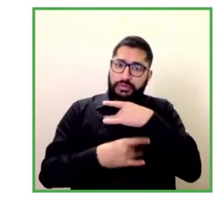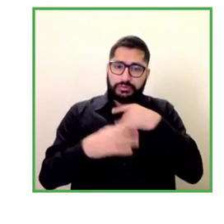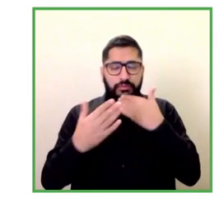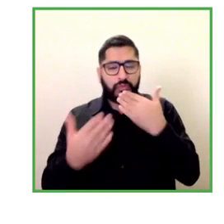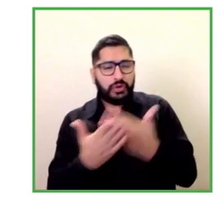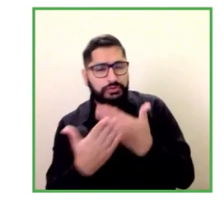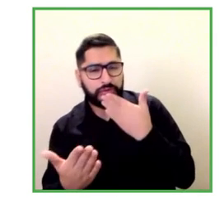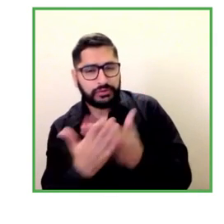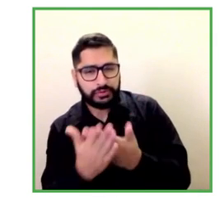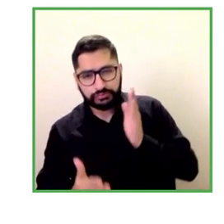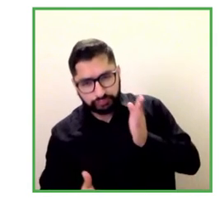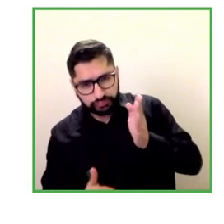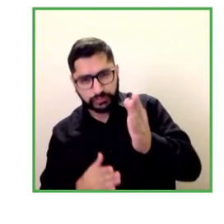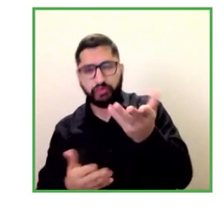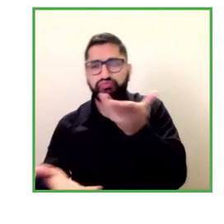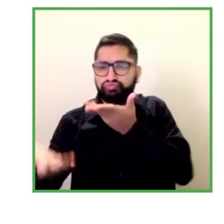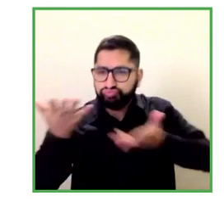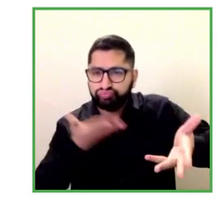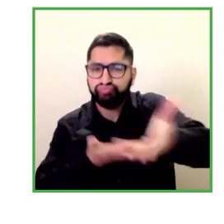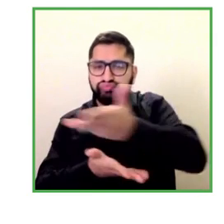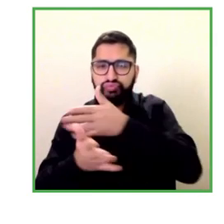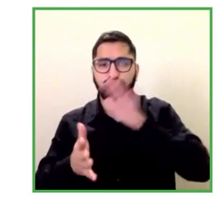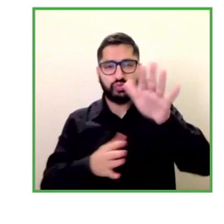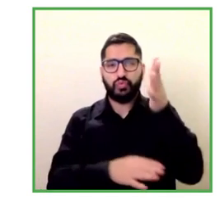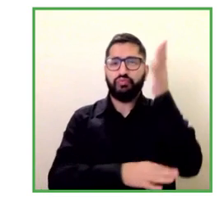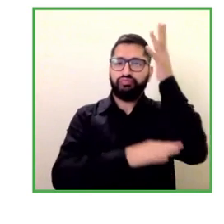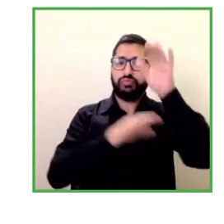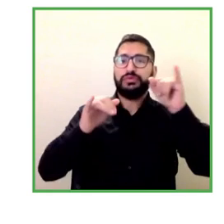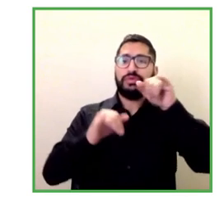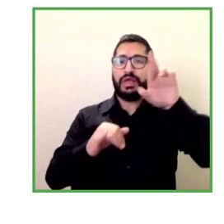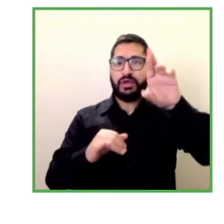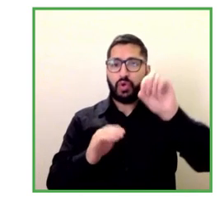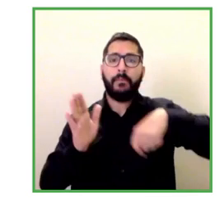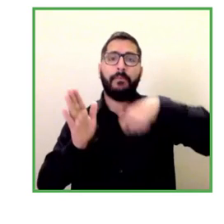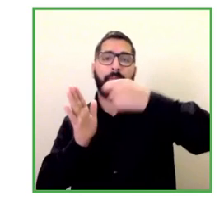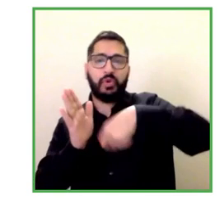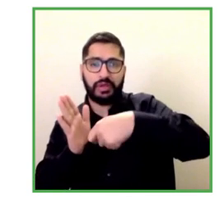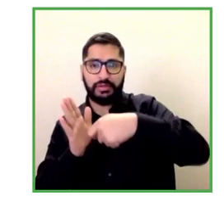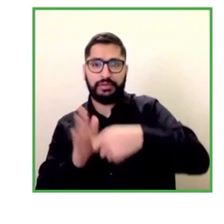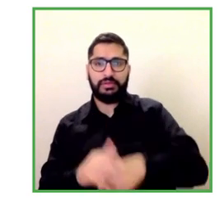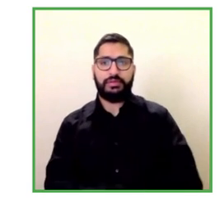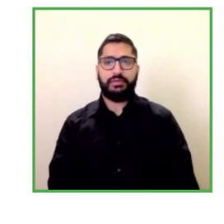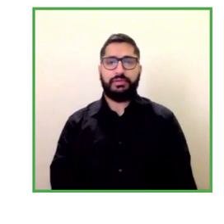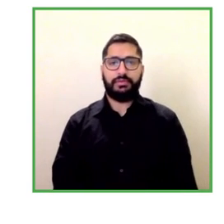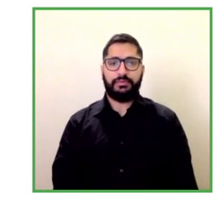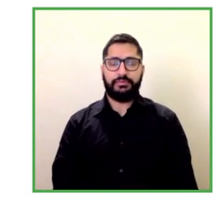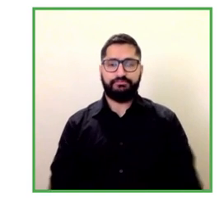much. And we'll continue with the Conference of Zero Project.